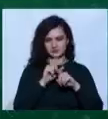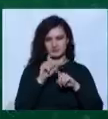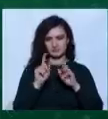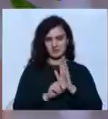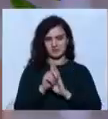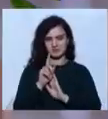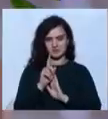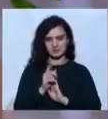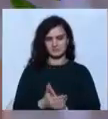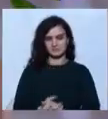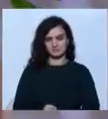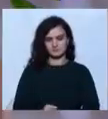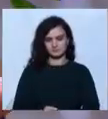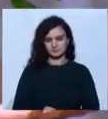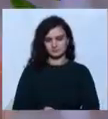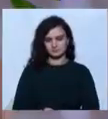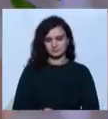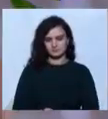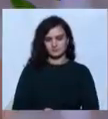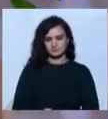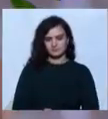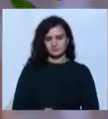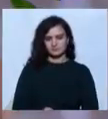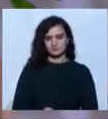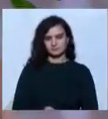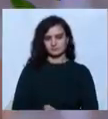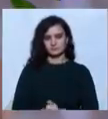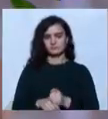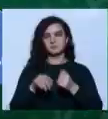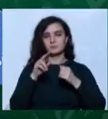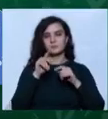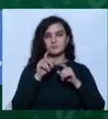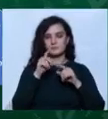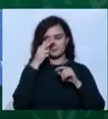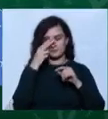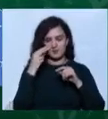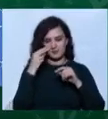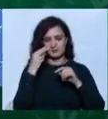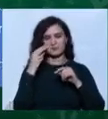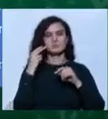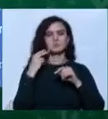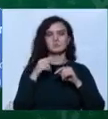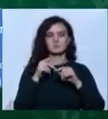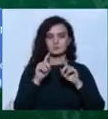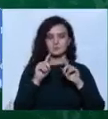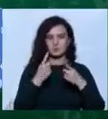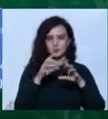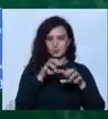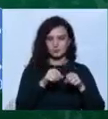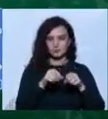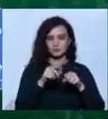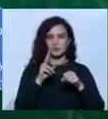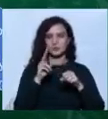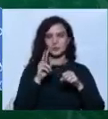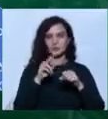from the beginning. Here they are. An inn, a pirate, a crew, a mutiny, a